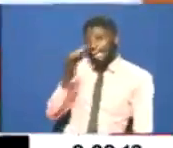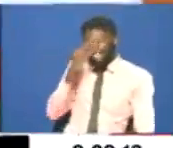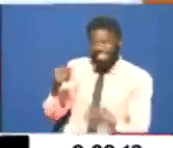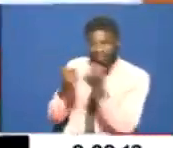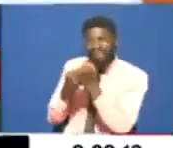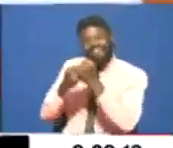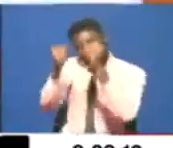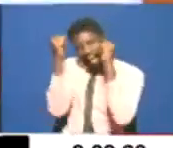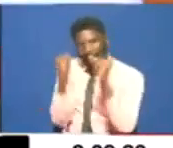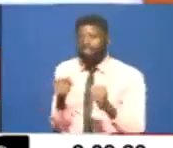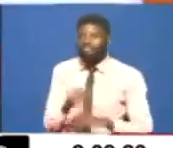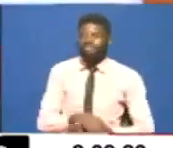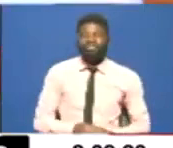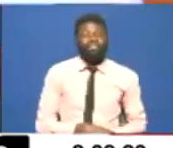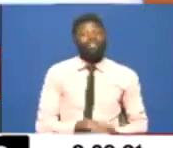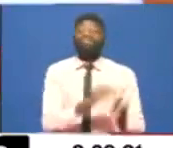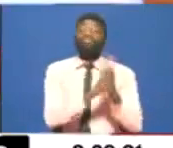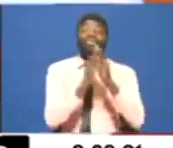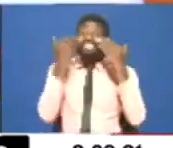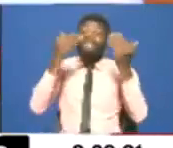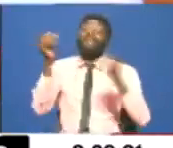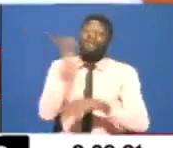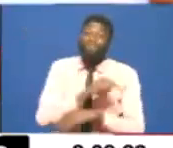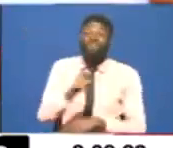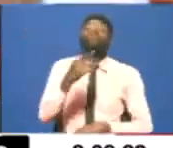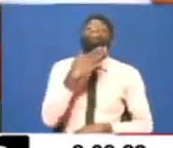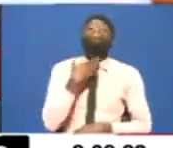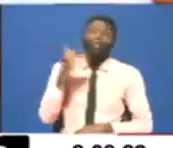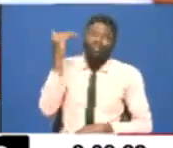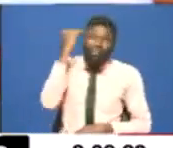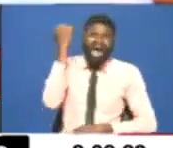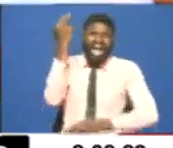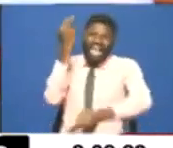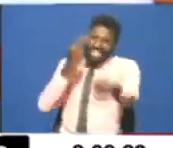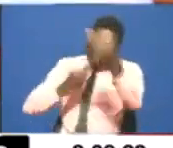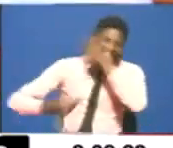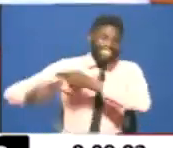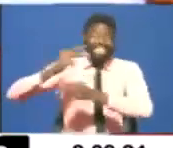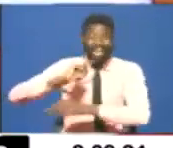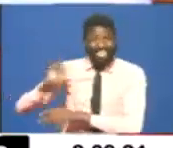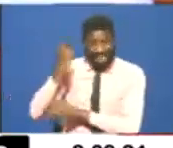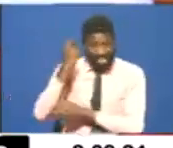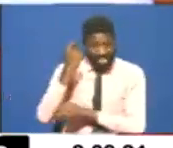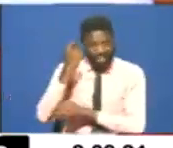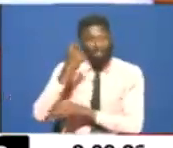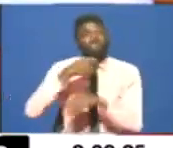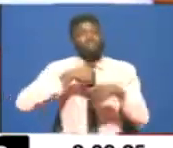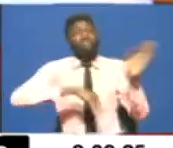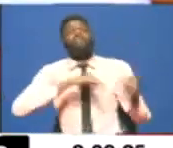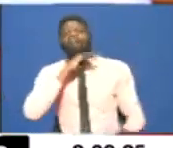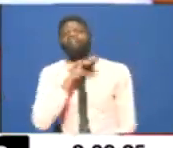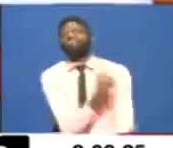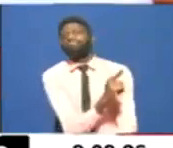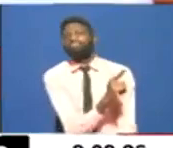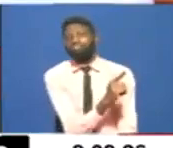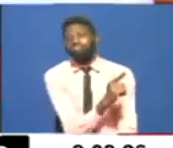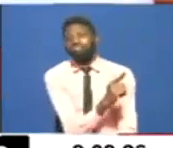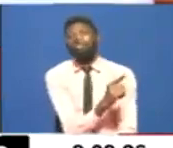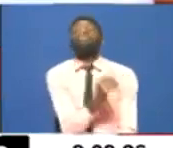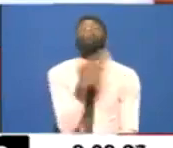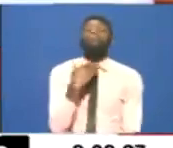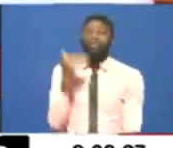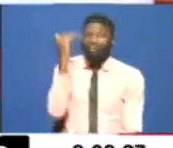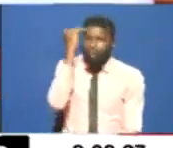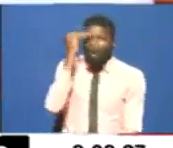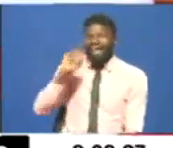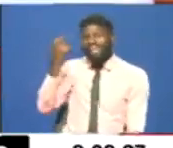Narration imeonekana. Wewe ukitaka kujua the history of Kenya, fuata baba. Ukitaka kujua mahali